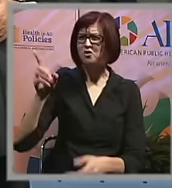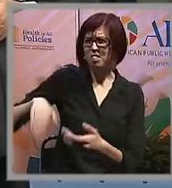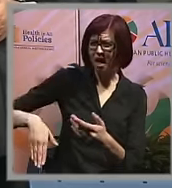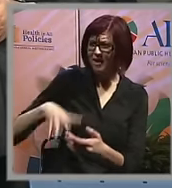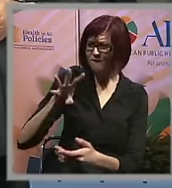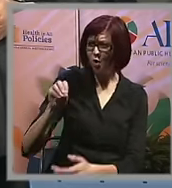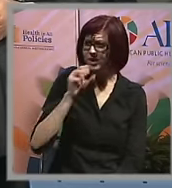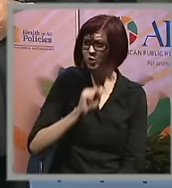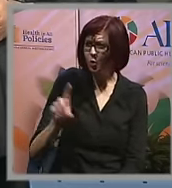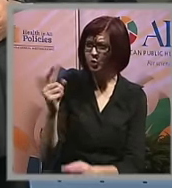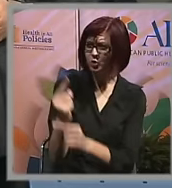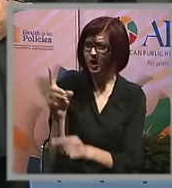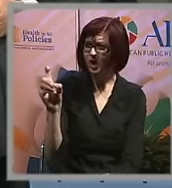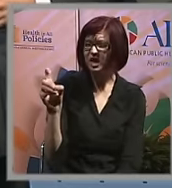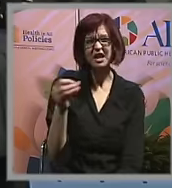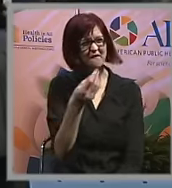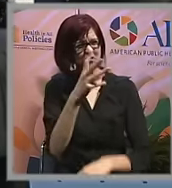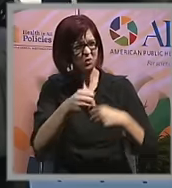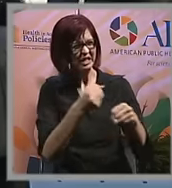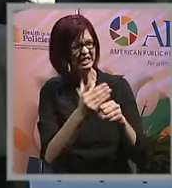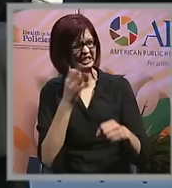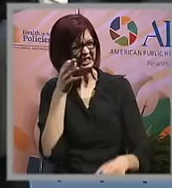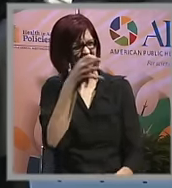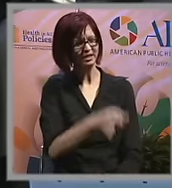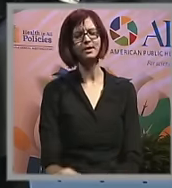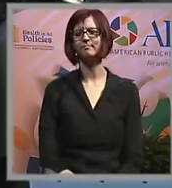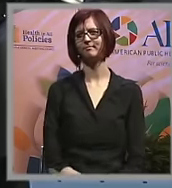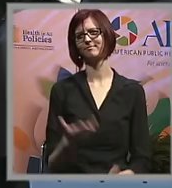yet? In a couple of years, I will. See?